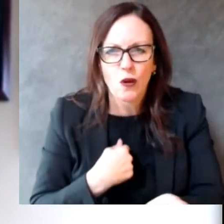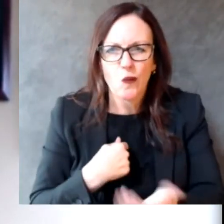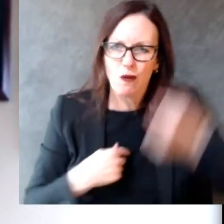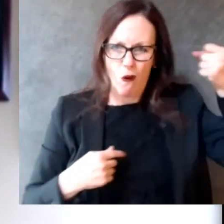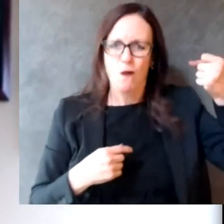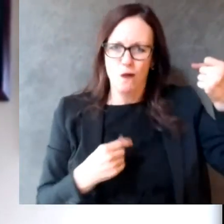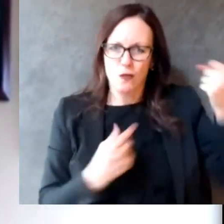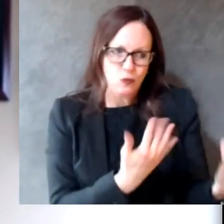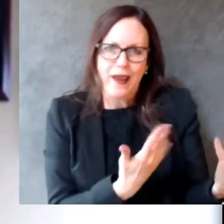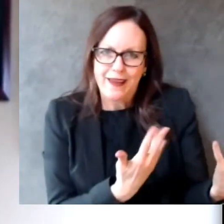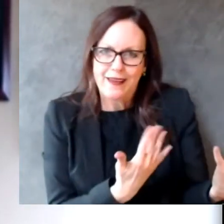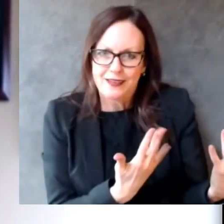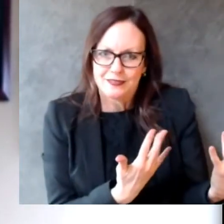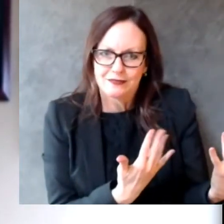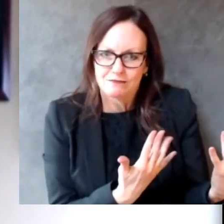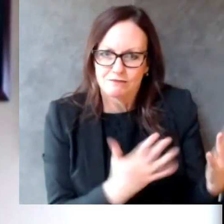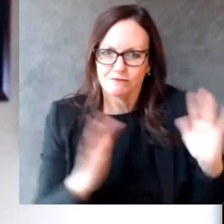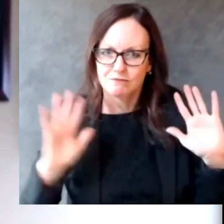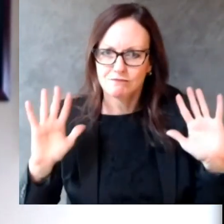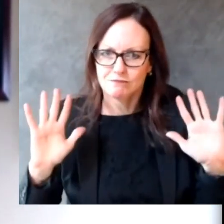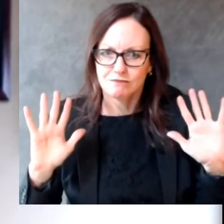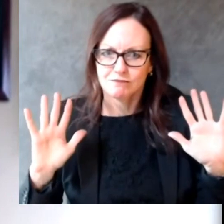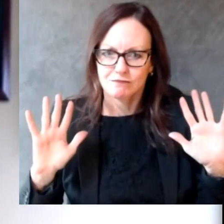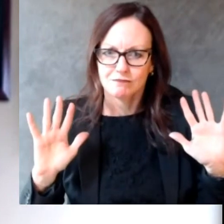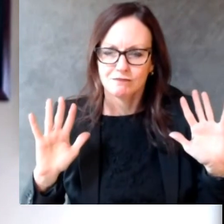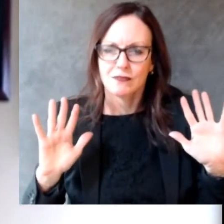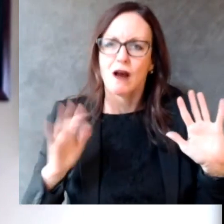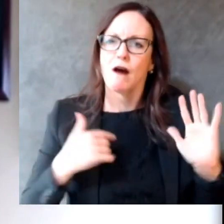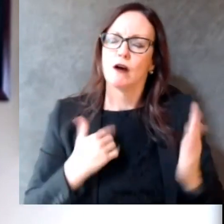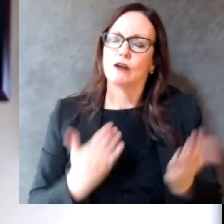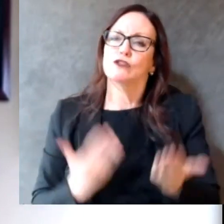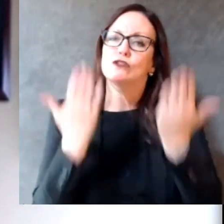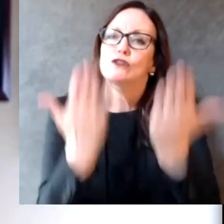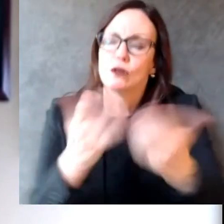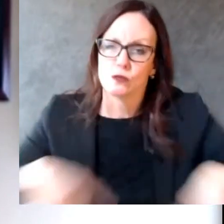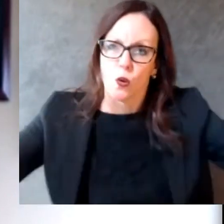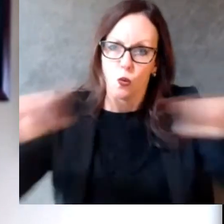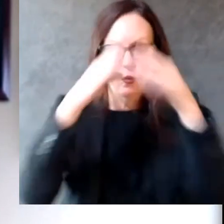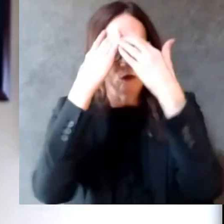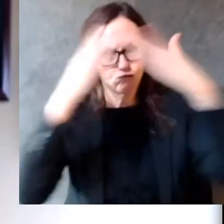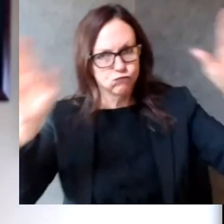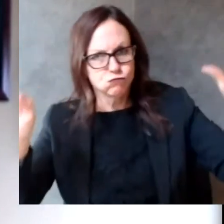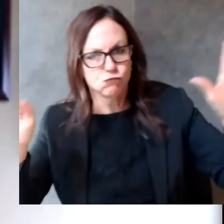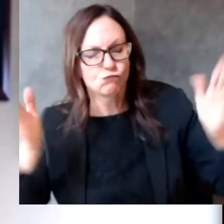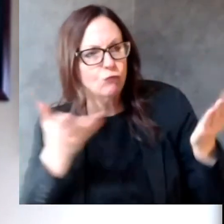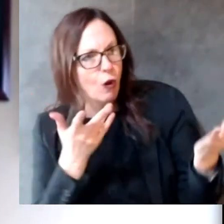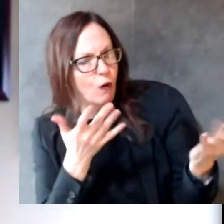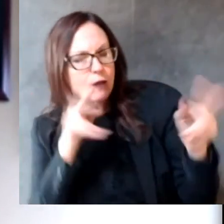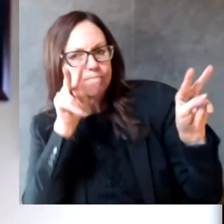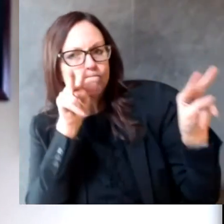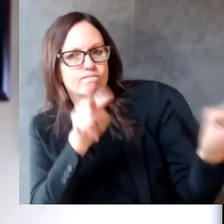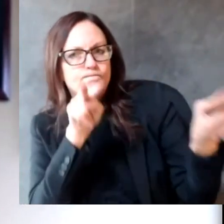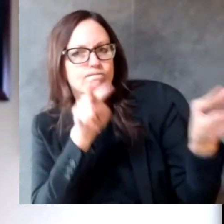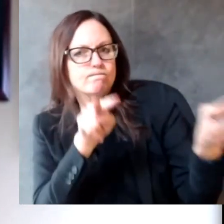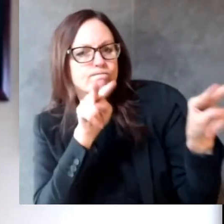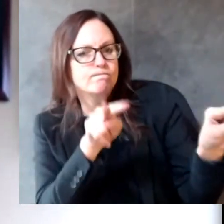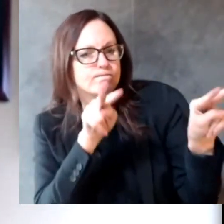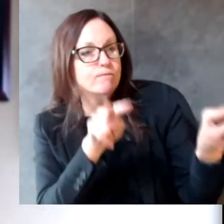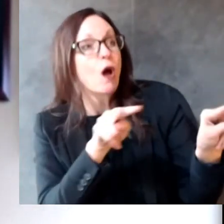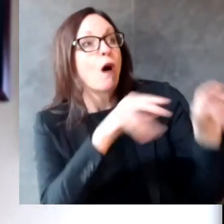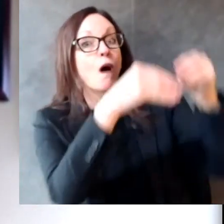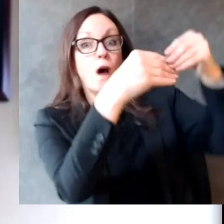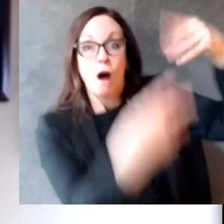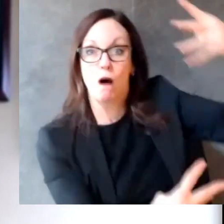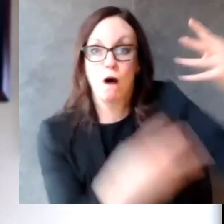we have a clinical recommendation and our federal partners say, this is what we recommend, the benefit outweighs the